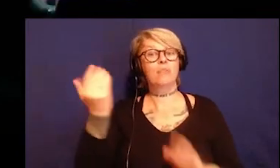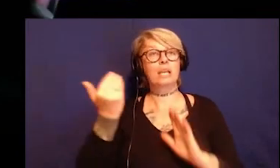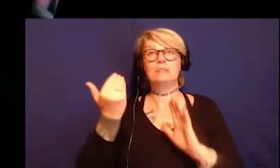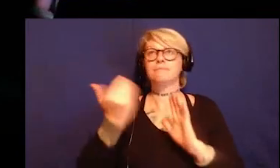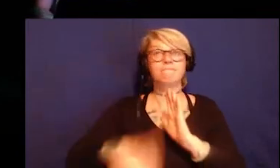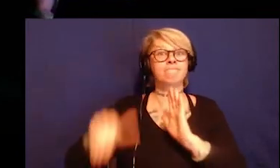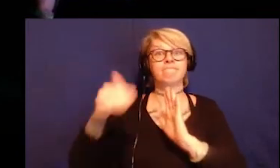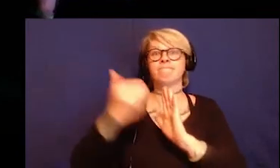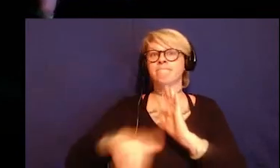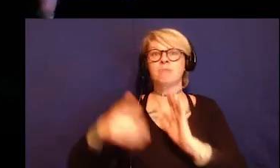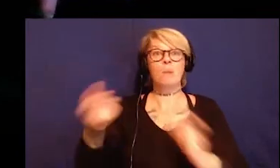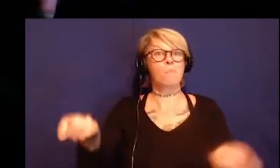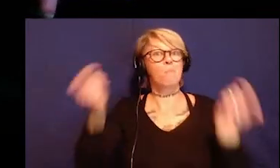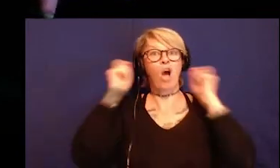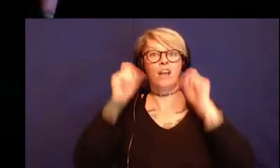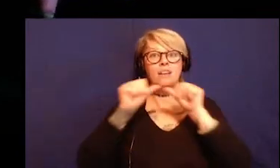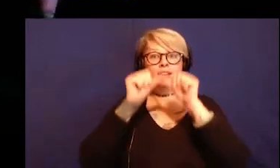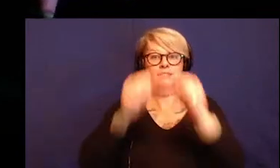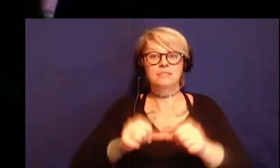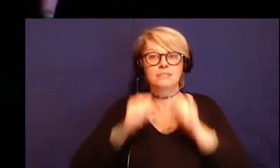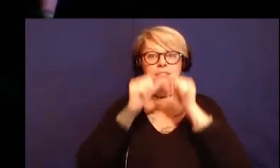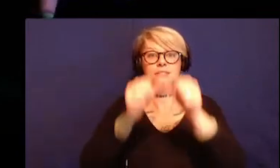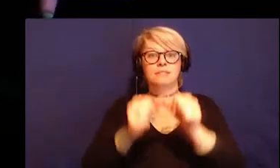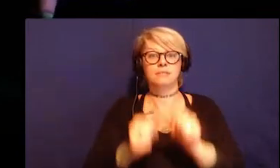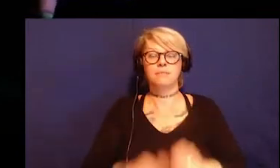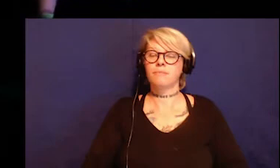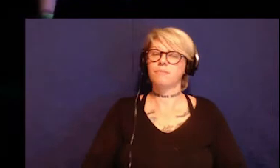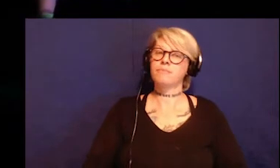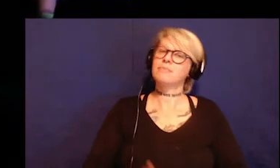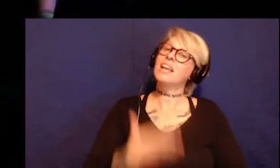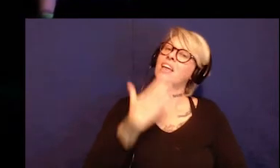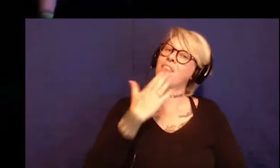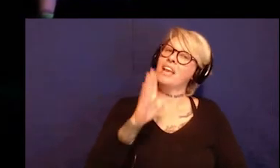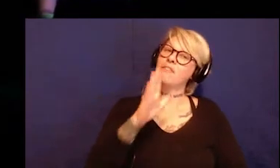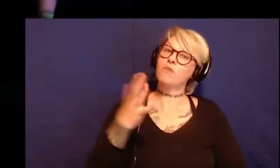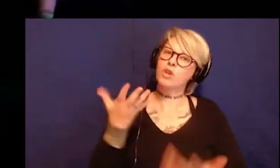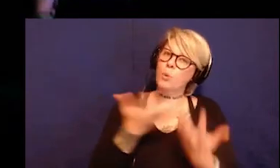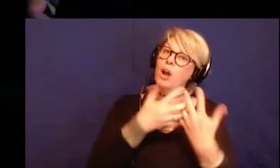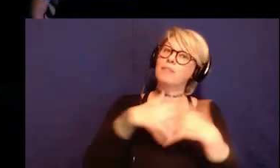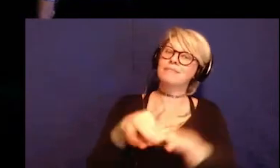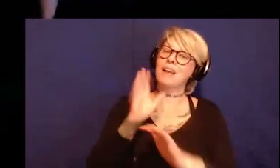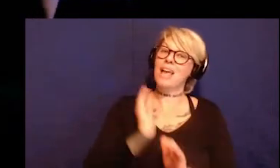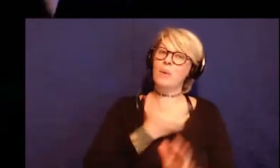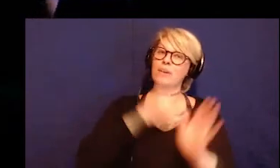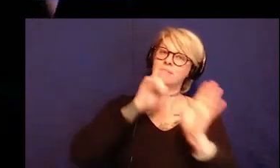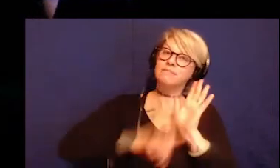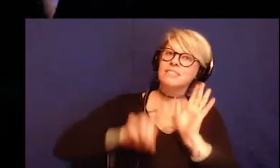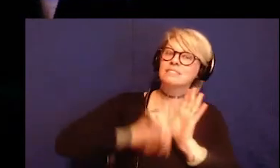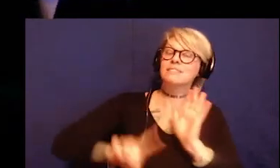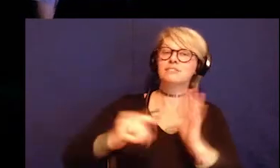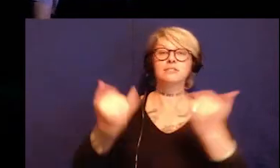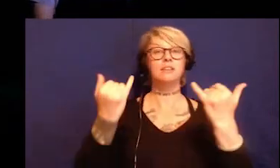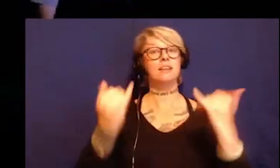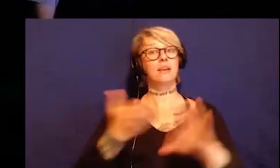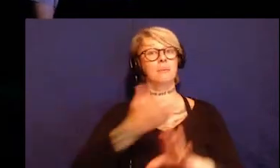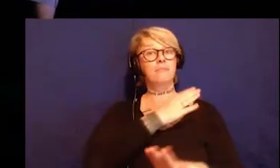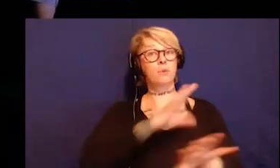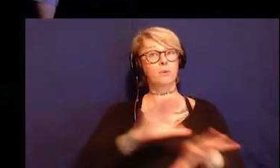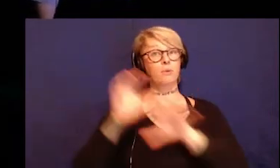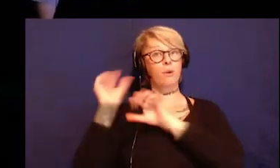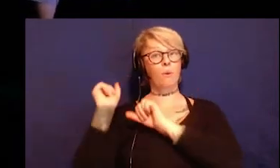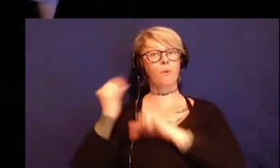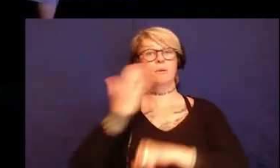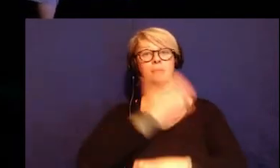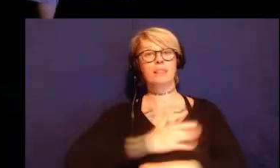corrupted podcast file. Thank you for your cooperation in this investigation. Now, before you go, can you